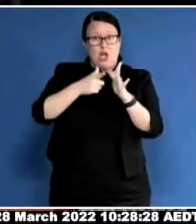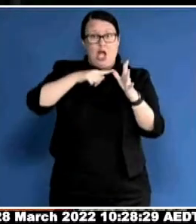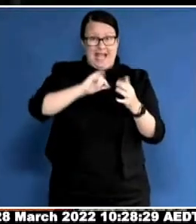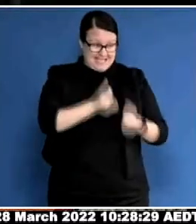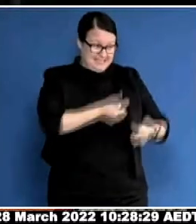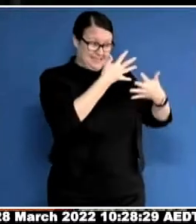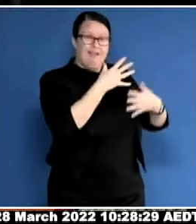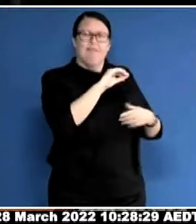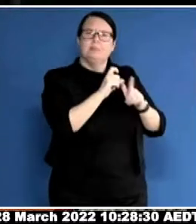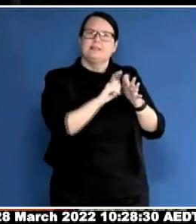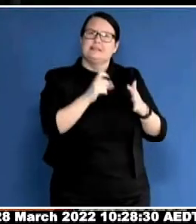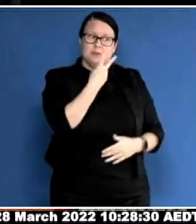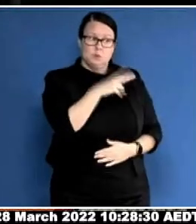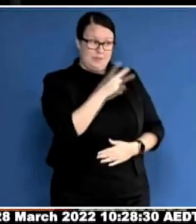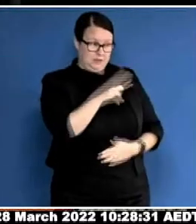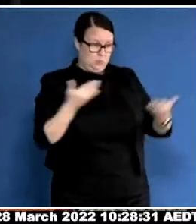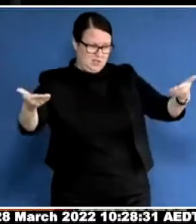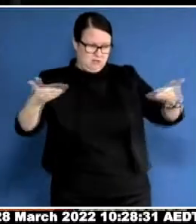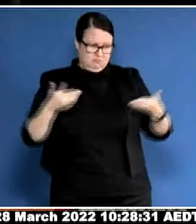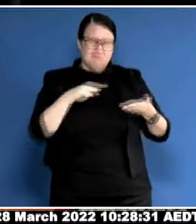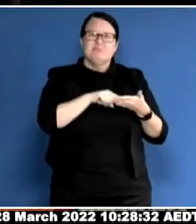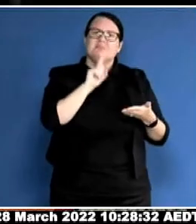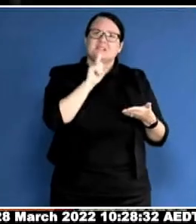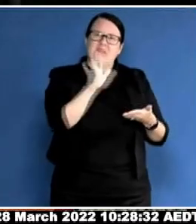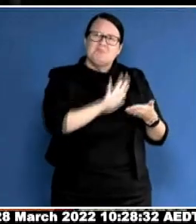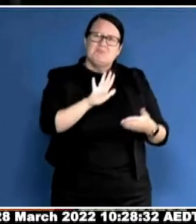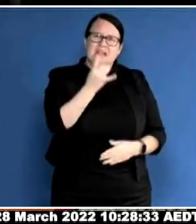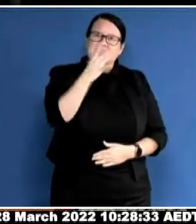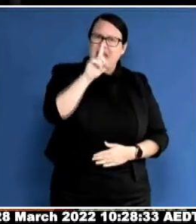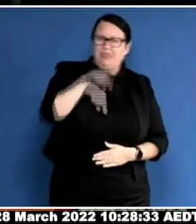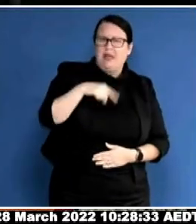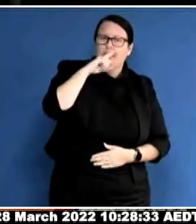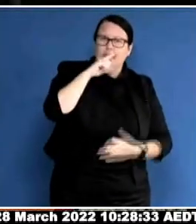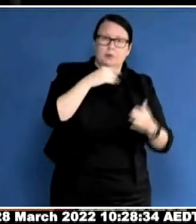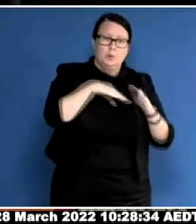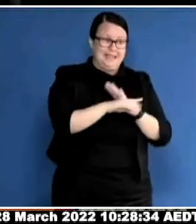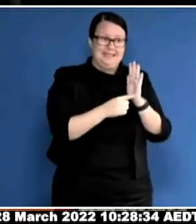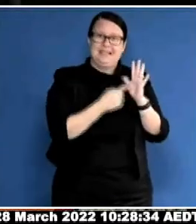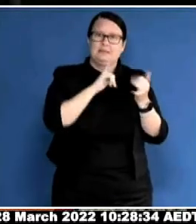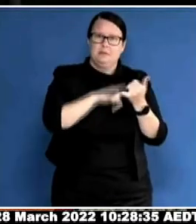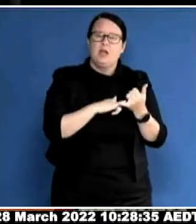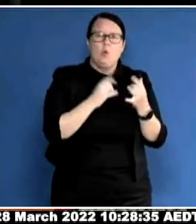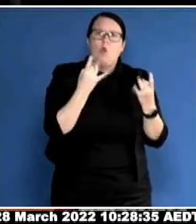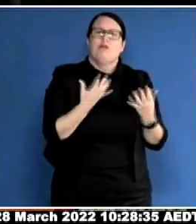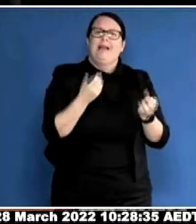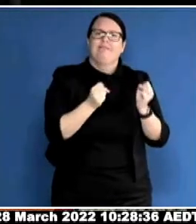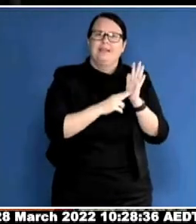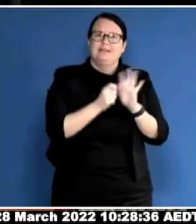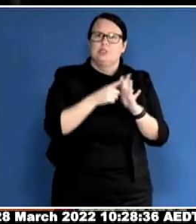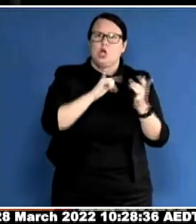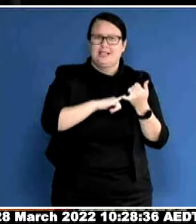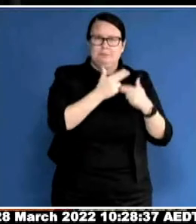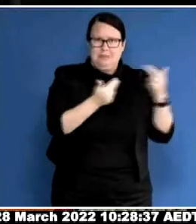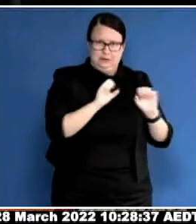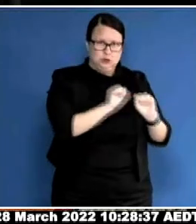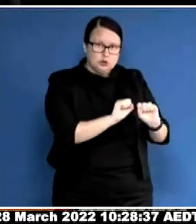2020, there are close to 10,000 people in Tasmania who are NDIS participants. And women and